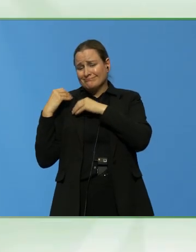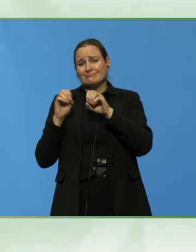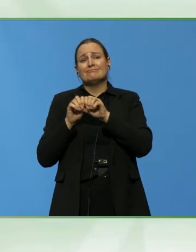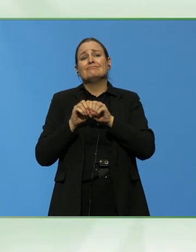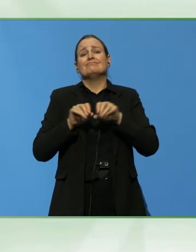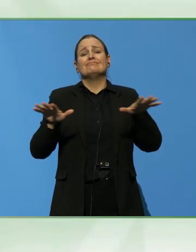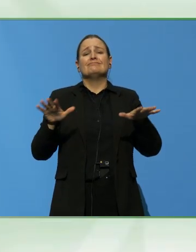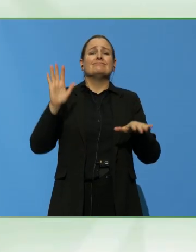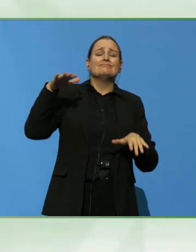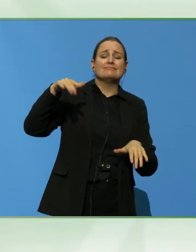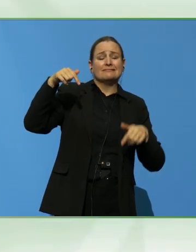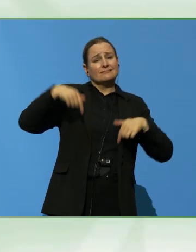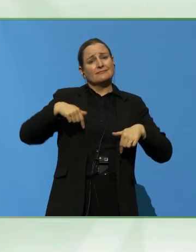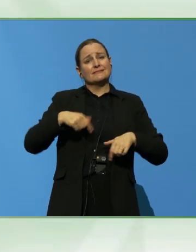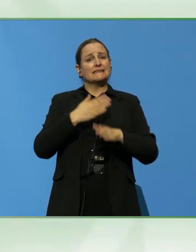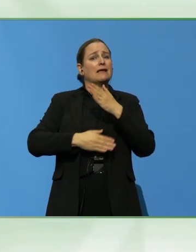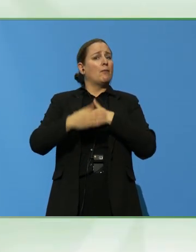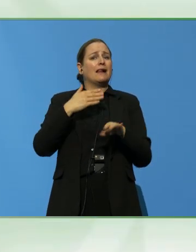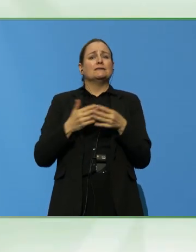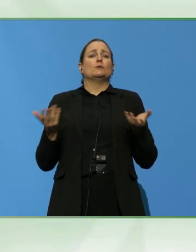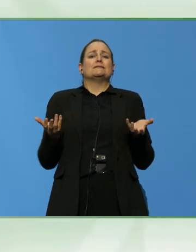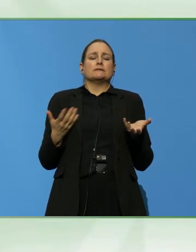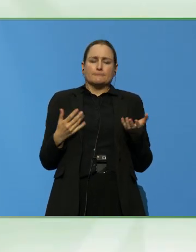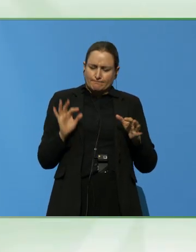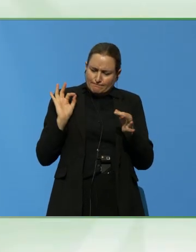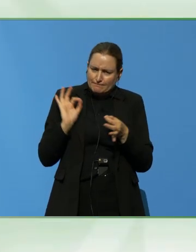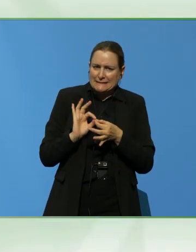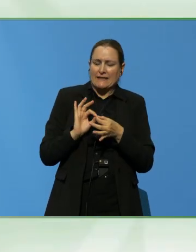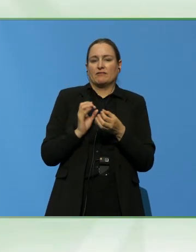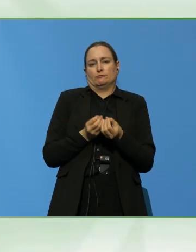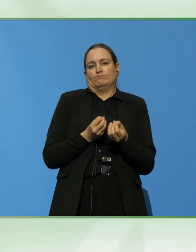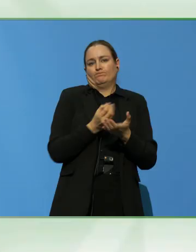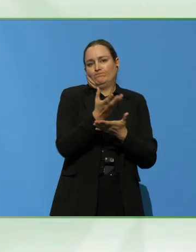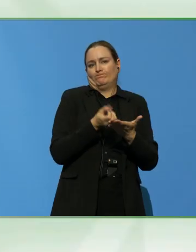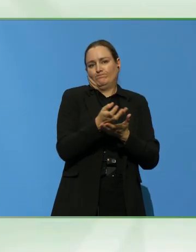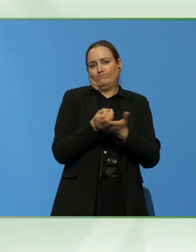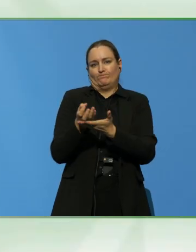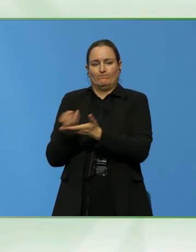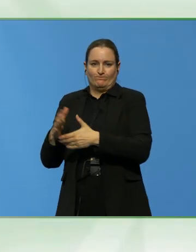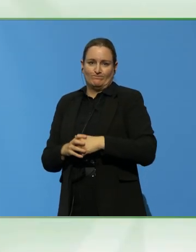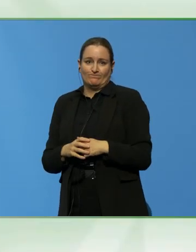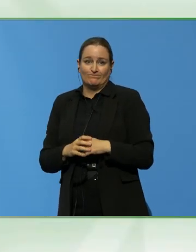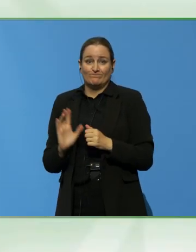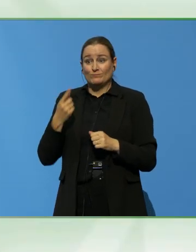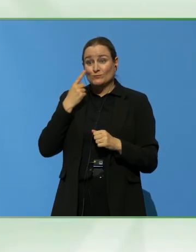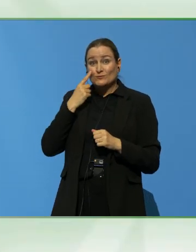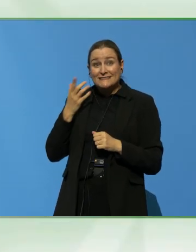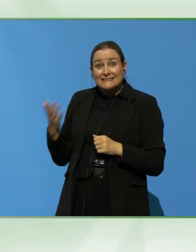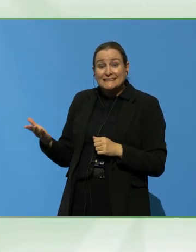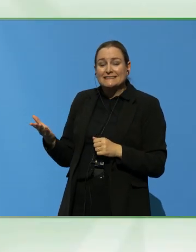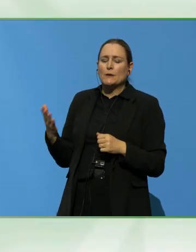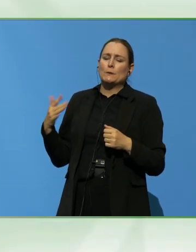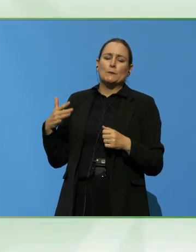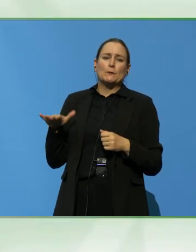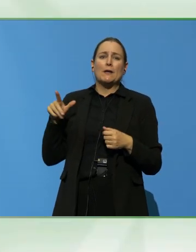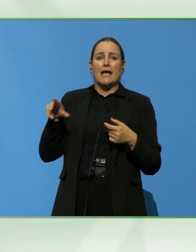mainstream disability. You've seen today from Shani Danda and her work in TV, from OIF and the wonderful Eurovision Song